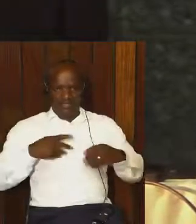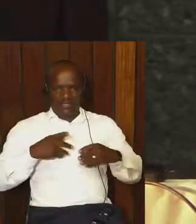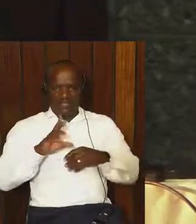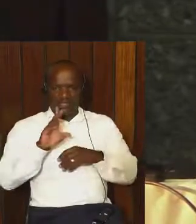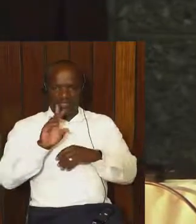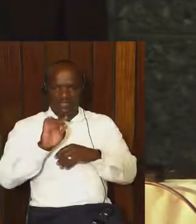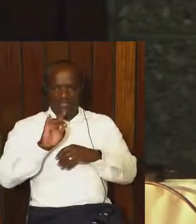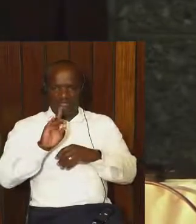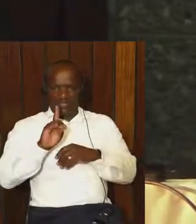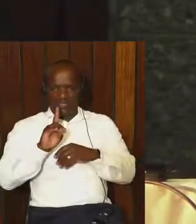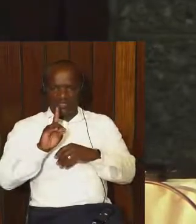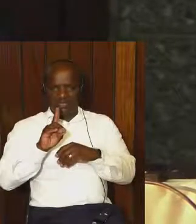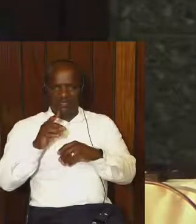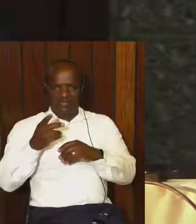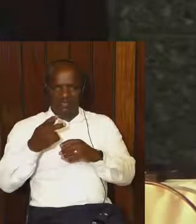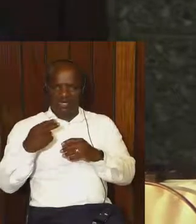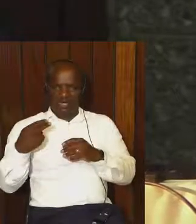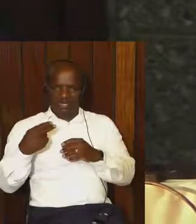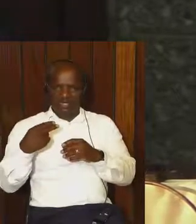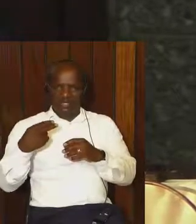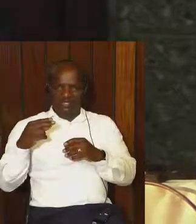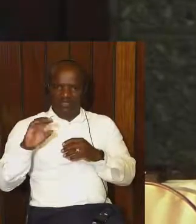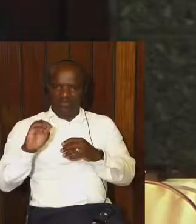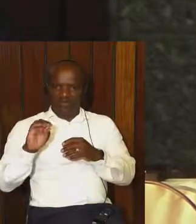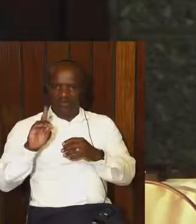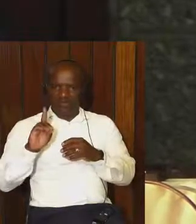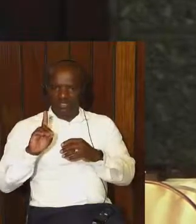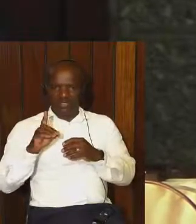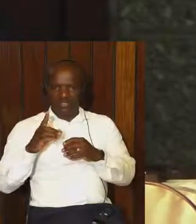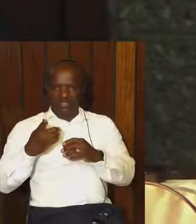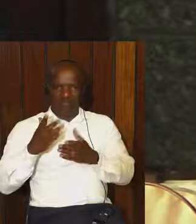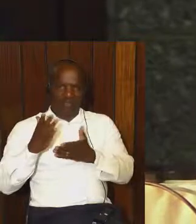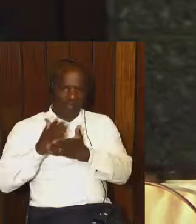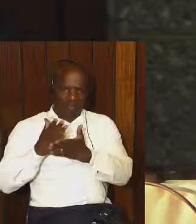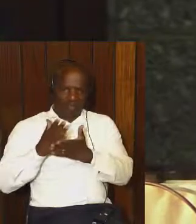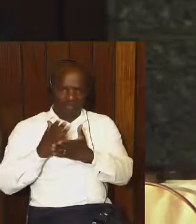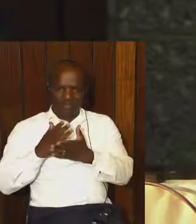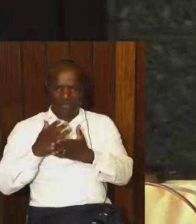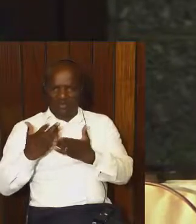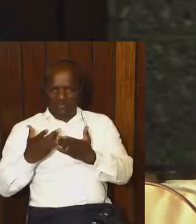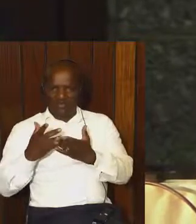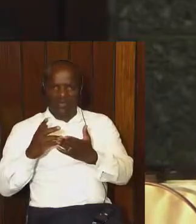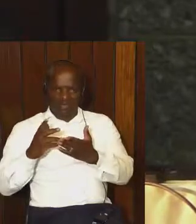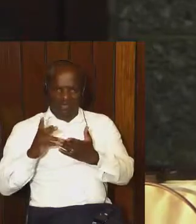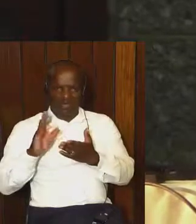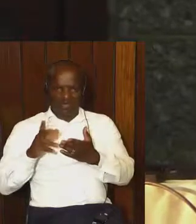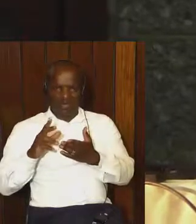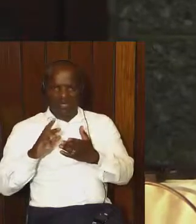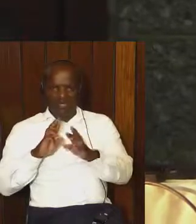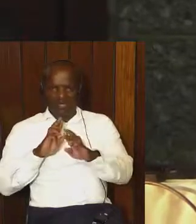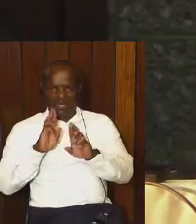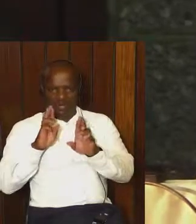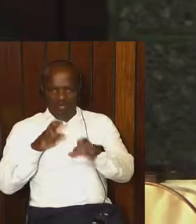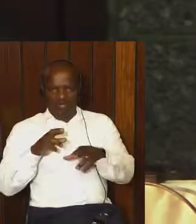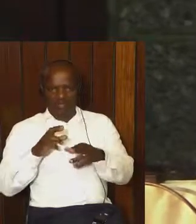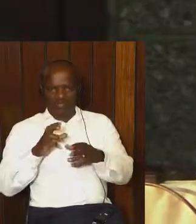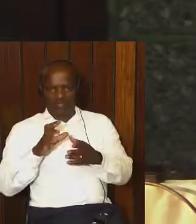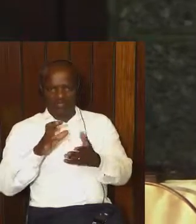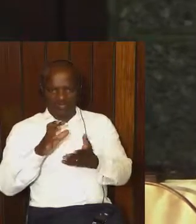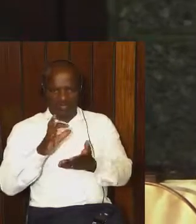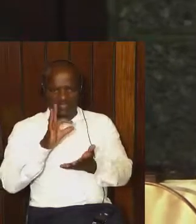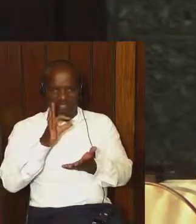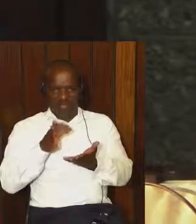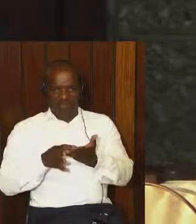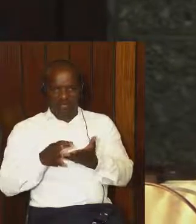I will liaise with the HOD there to gather details, and I will share that in a report to the committee. And just for example,